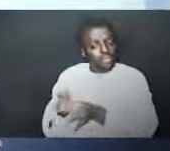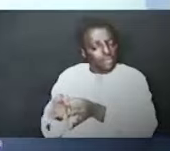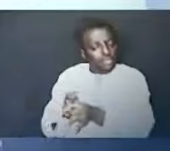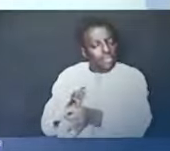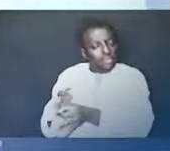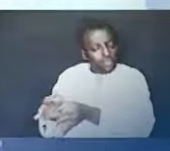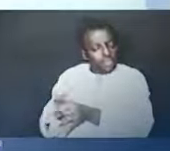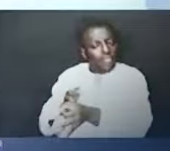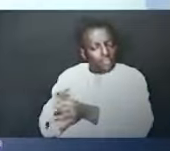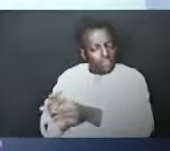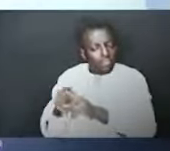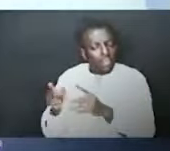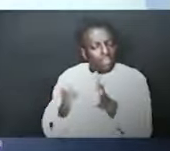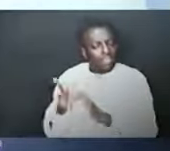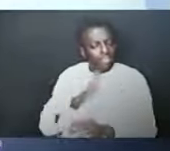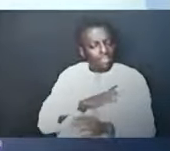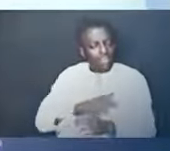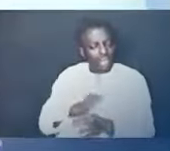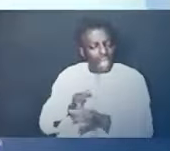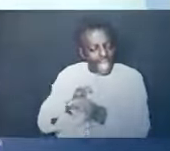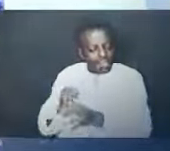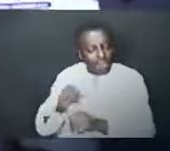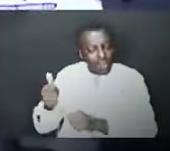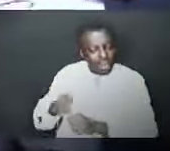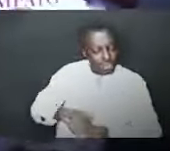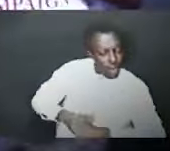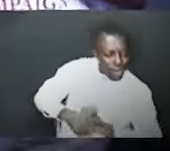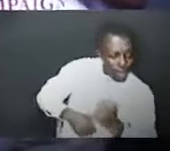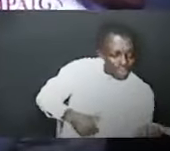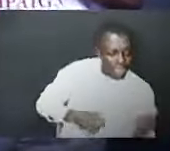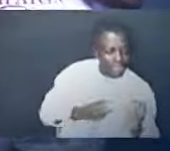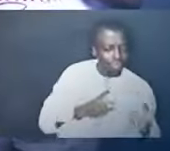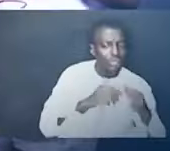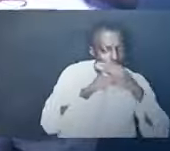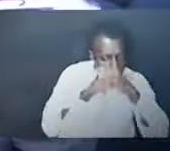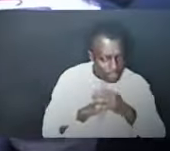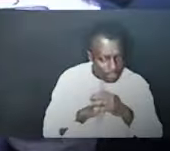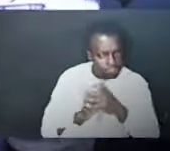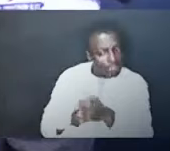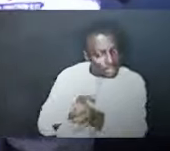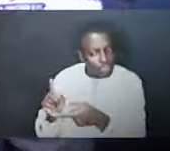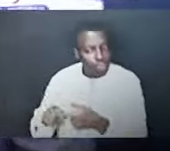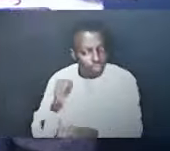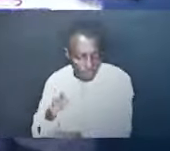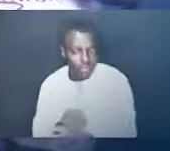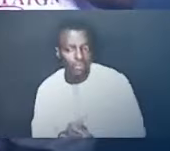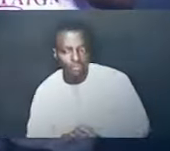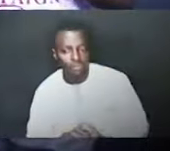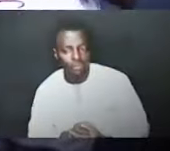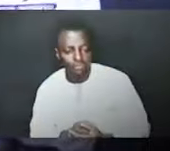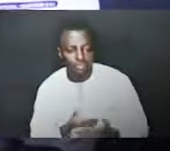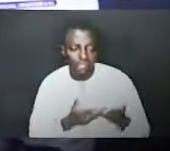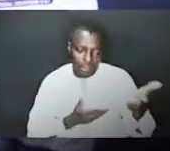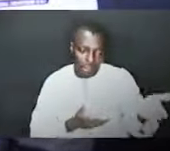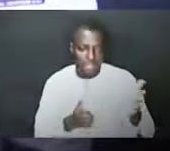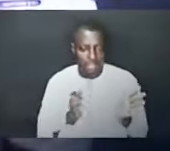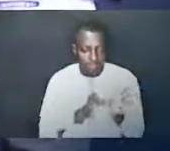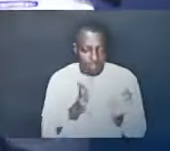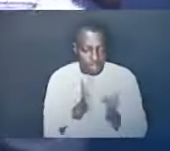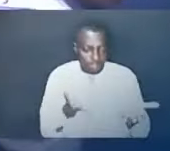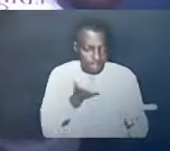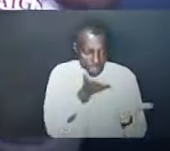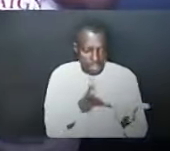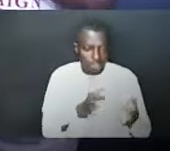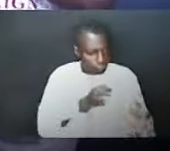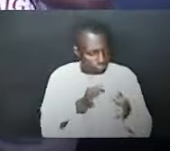in other scriptures. For example, Yesu on Samaria ni ba isi aya wodi nkomo akiri no wo tro ni mu no osan yi baabi